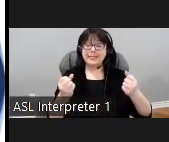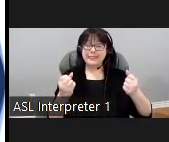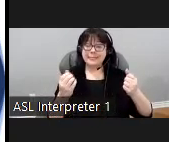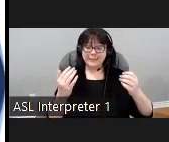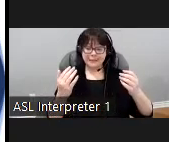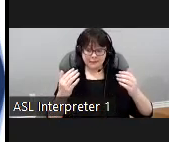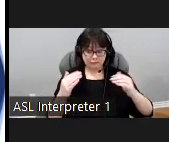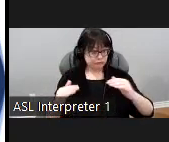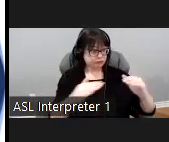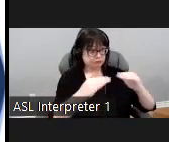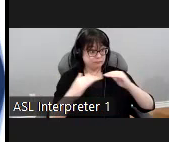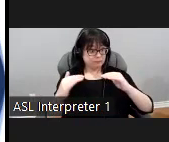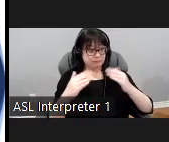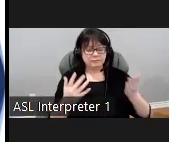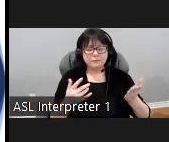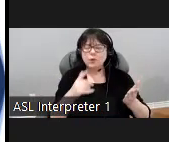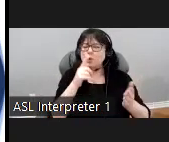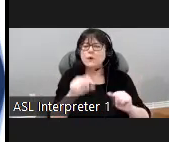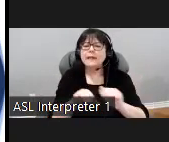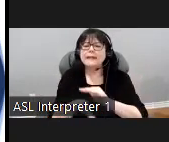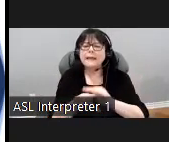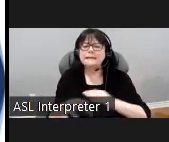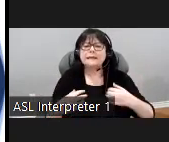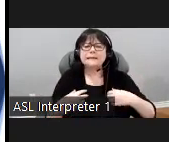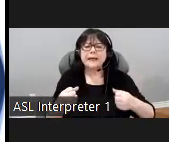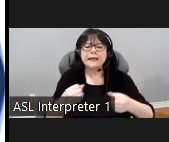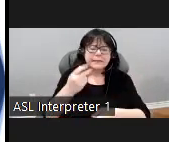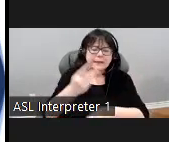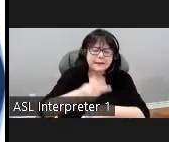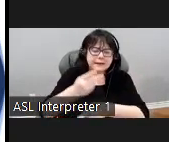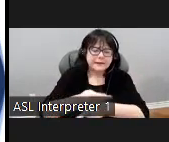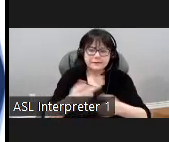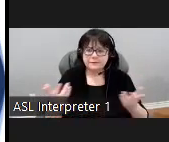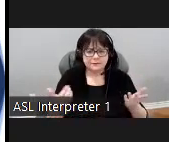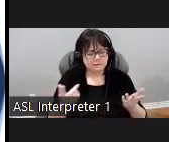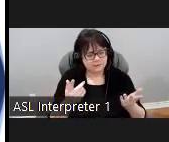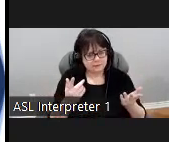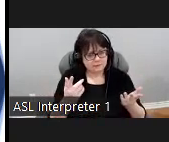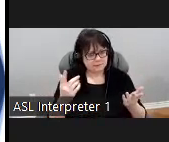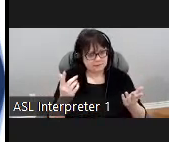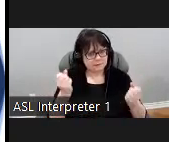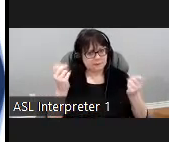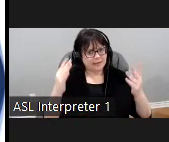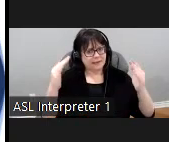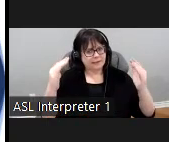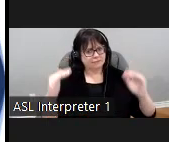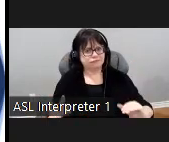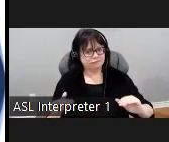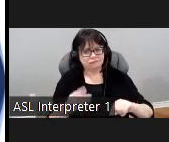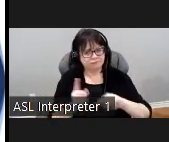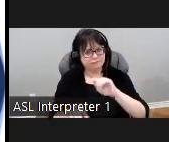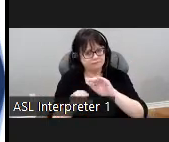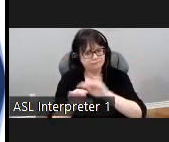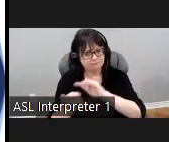health. All of these things contribute to the situation that Pat and Phil are experiencing, and